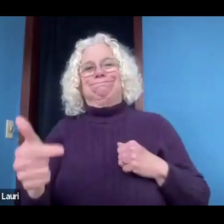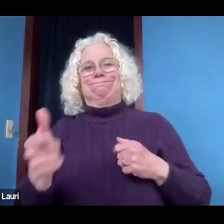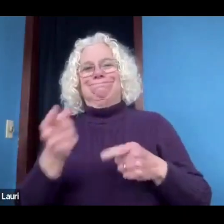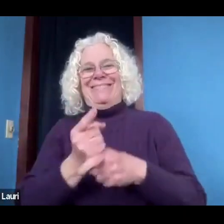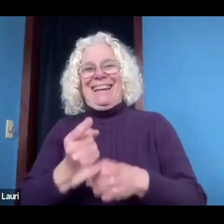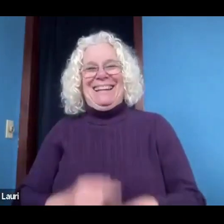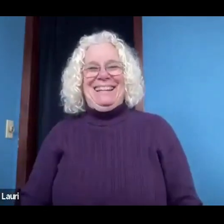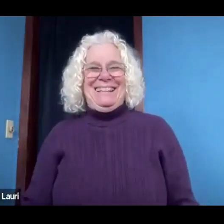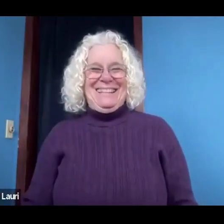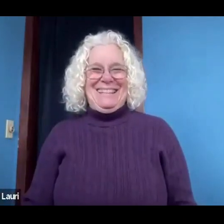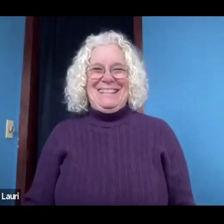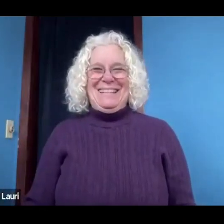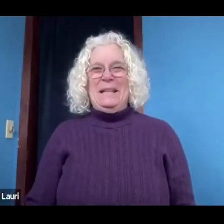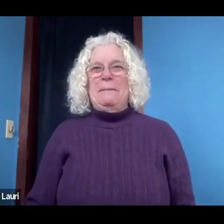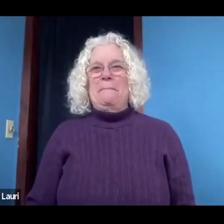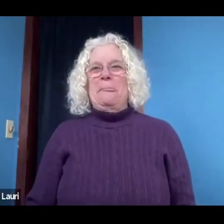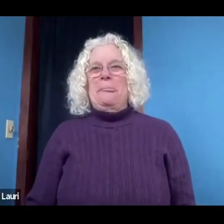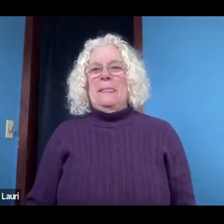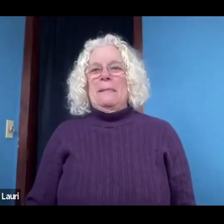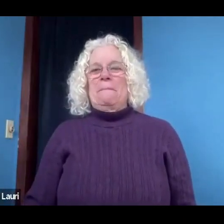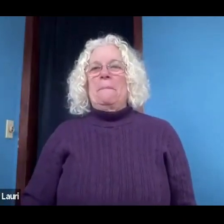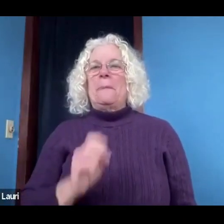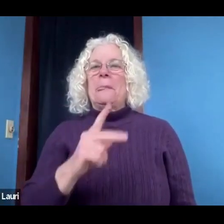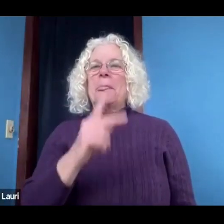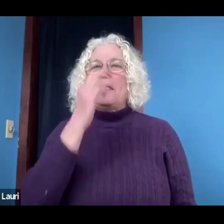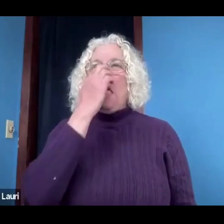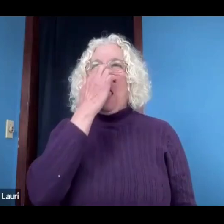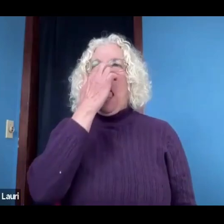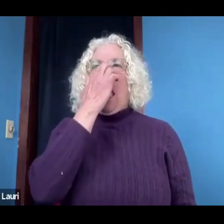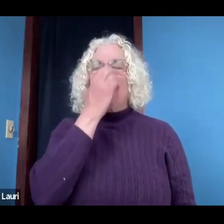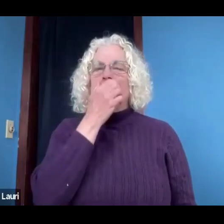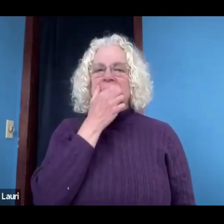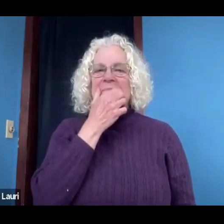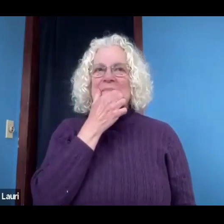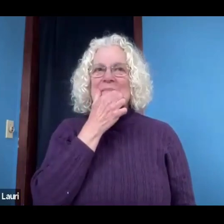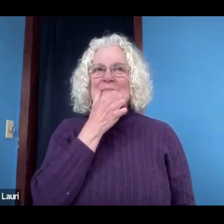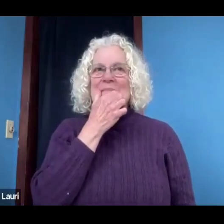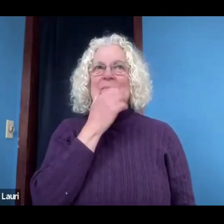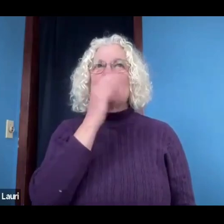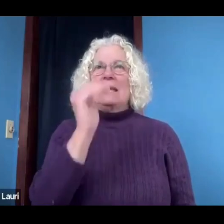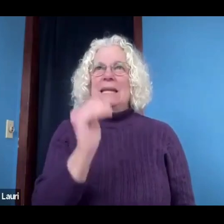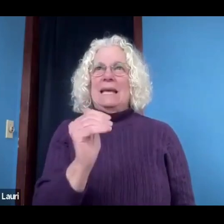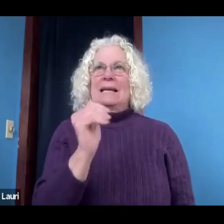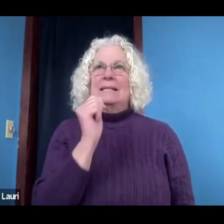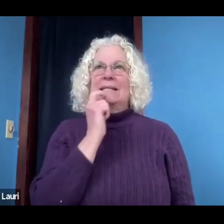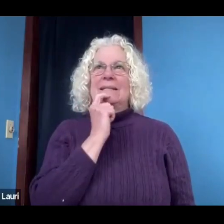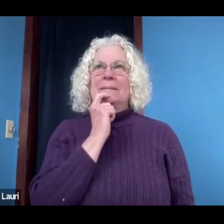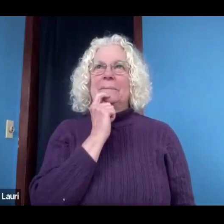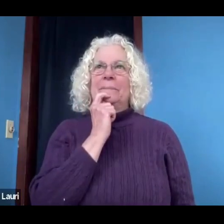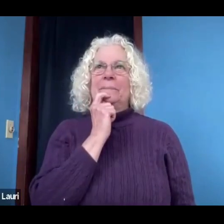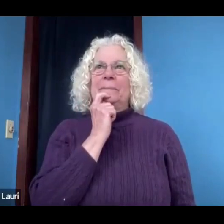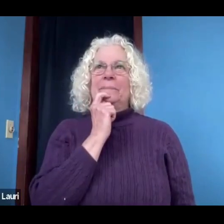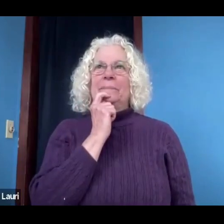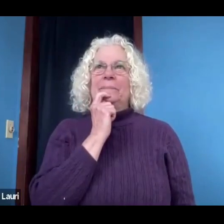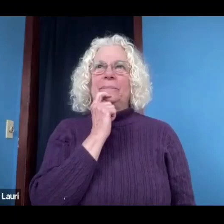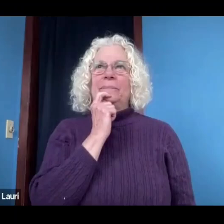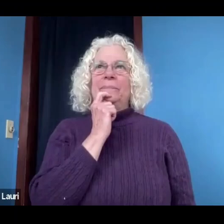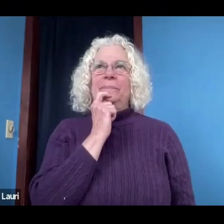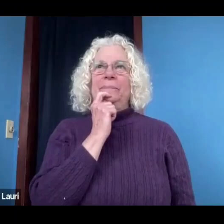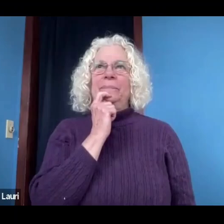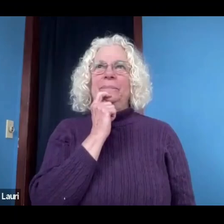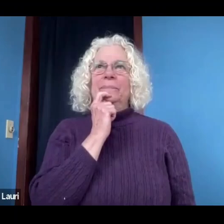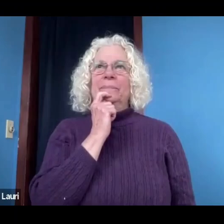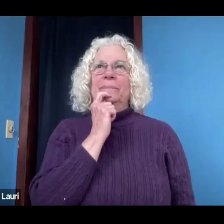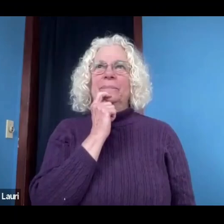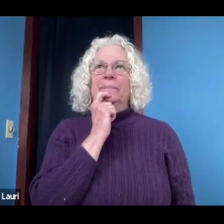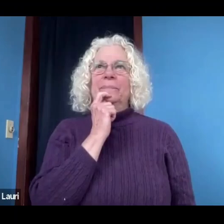this? Yeah, I'm good. So, yeah, next slide, Ashley, please. Just to